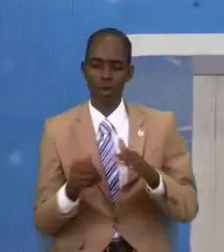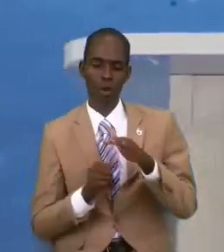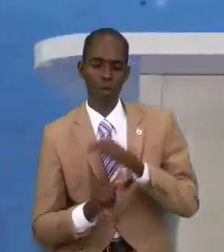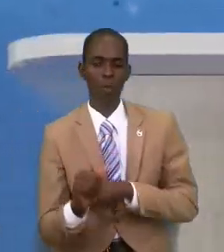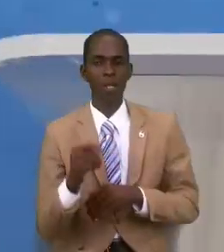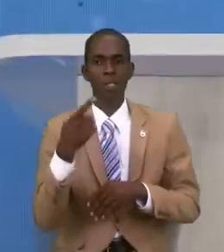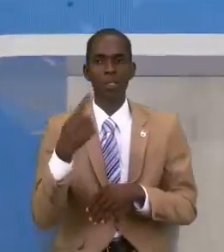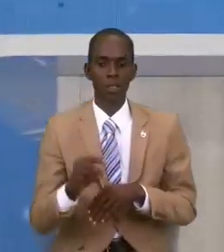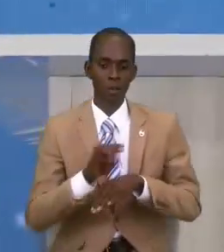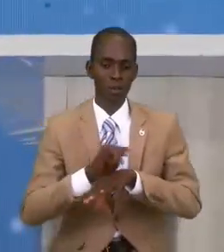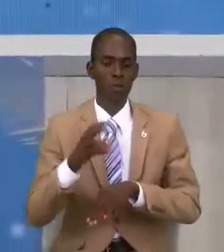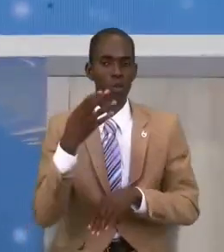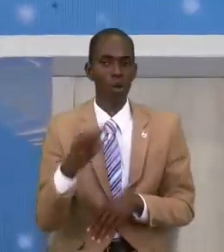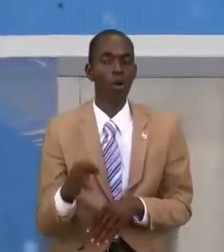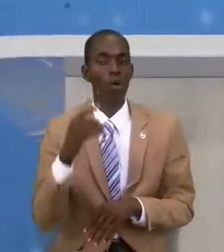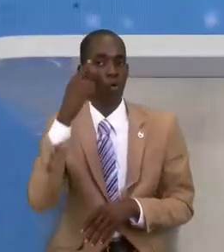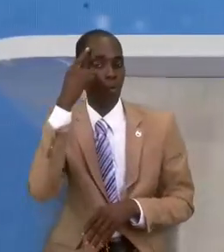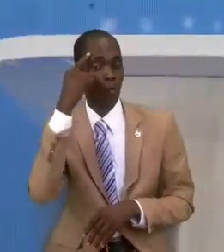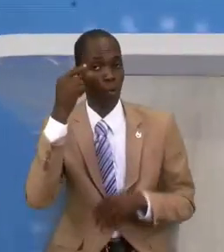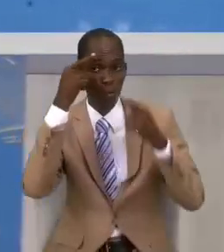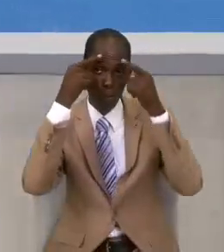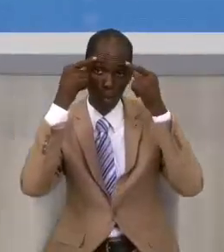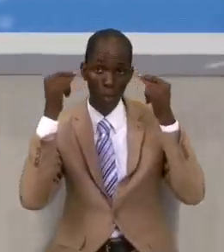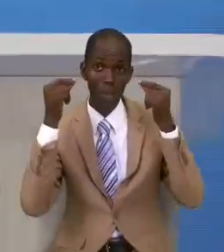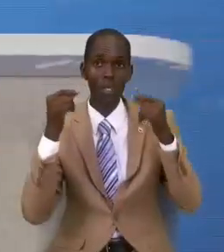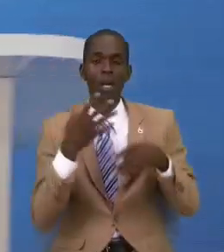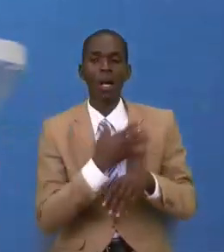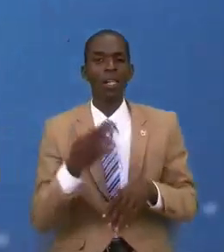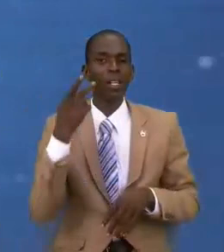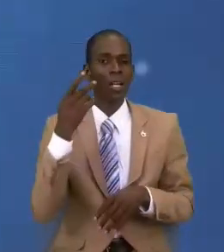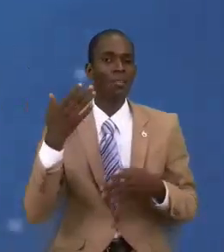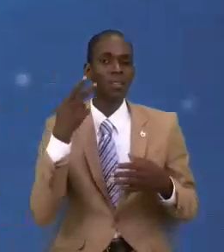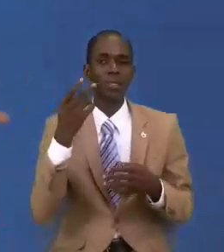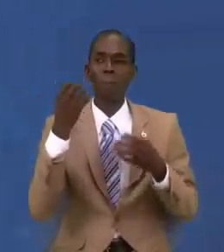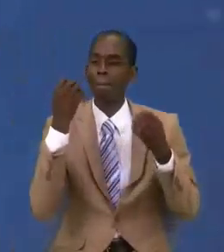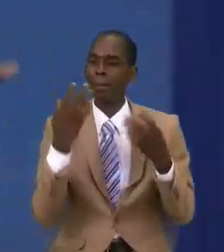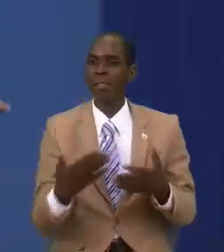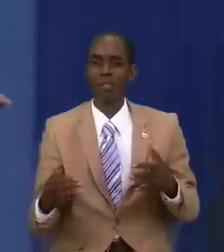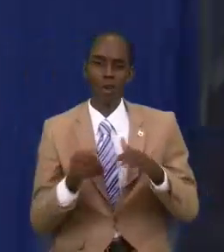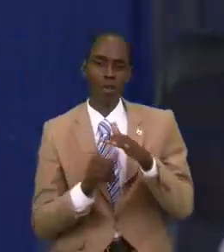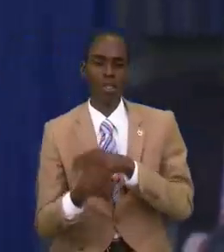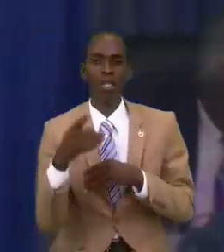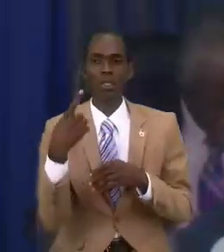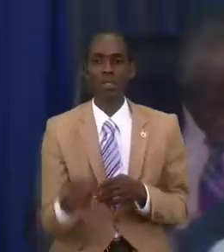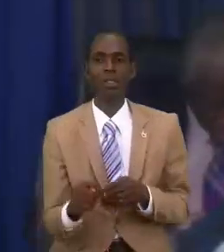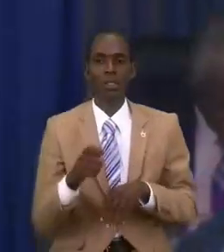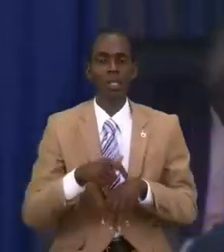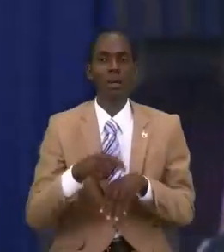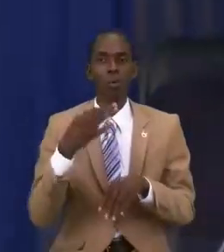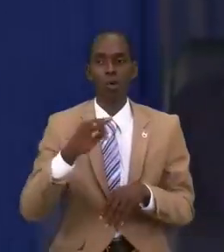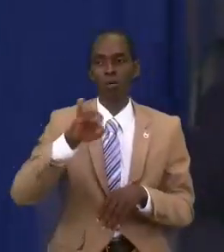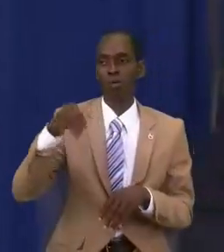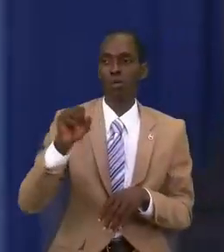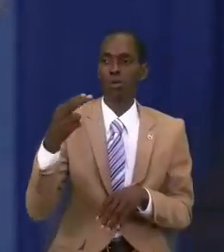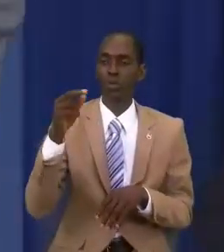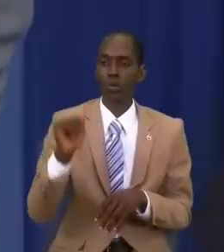a lot of things under the ministry of Joshua and Elijah and Elisha and David and Isaiah and all the